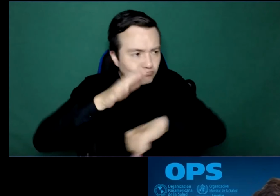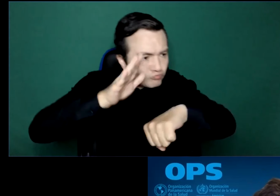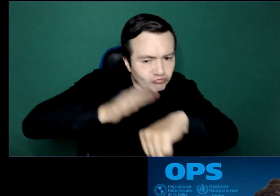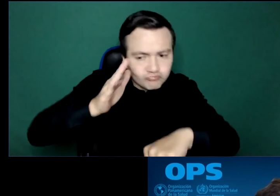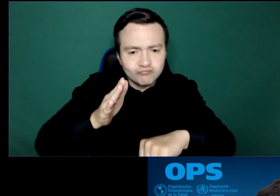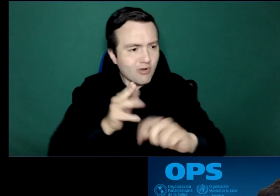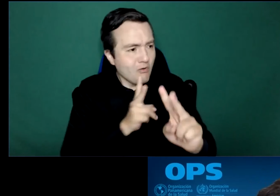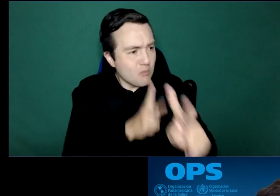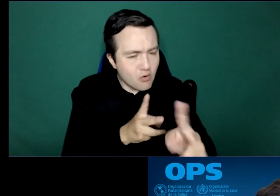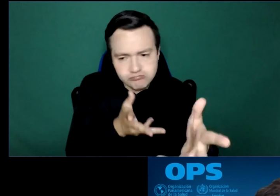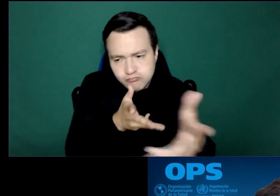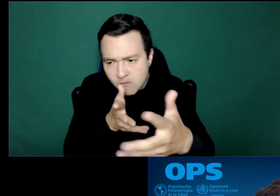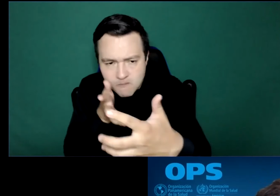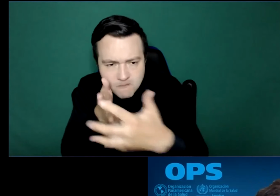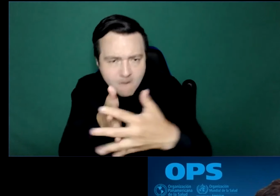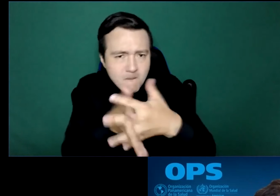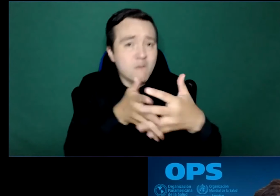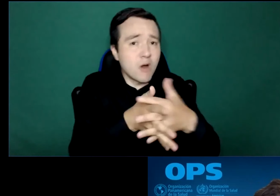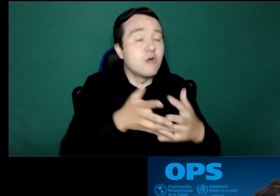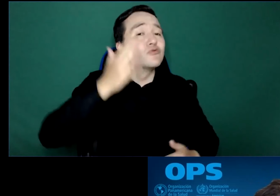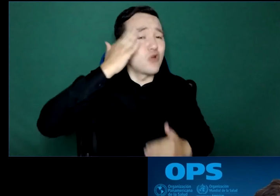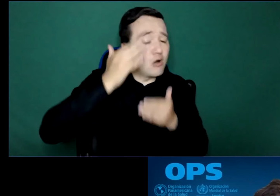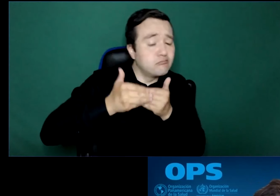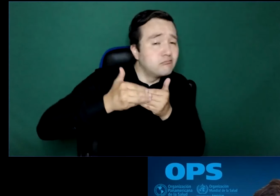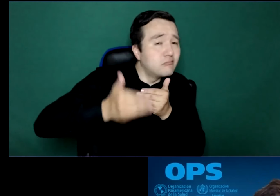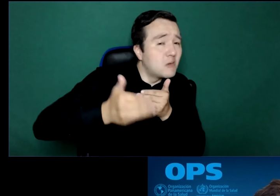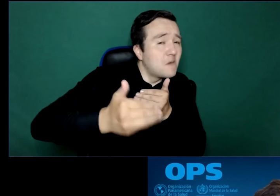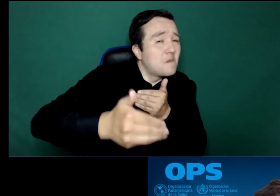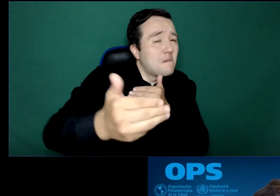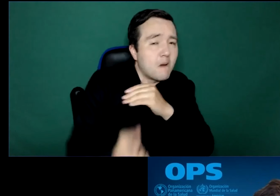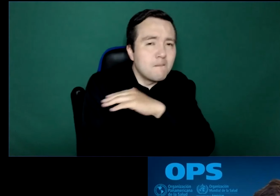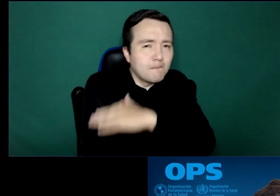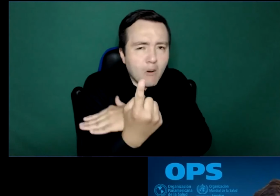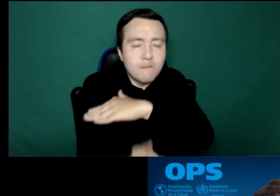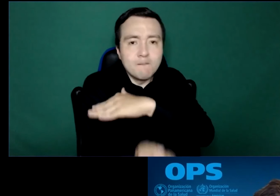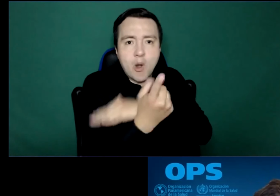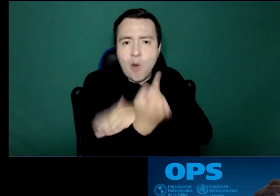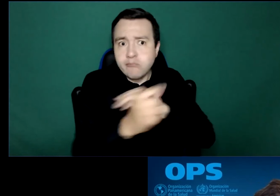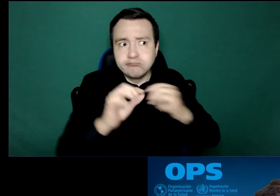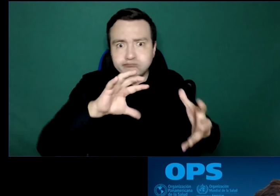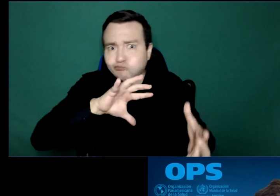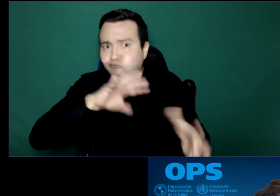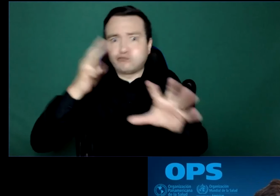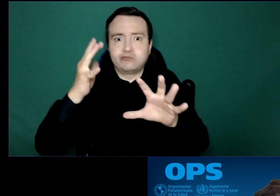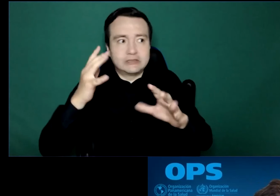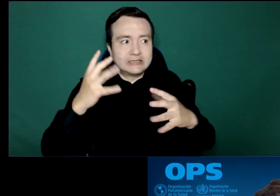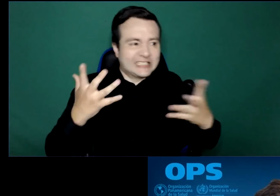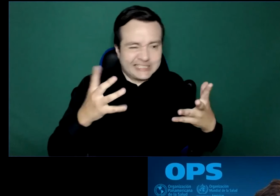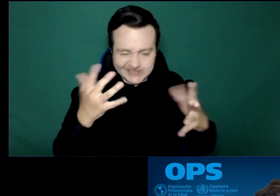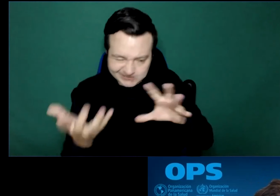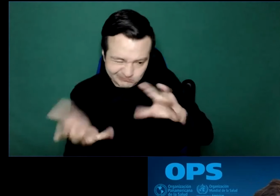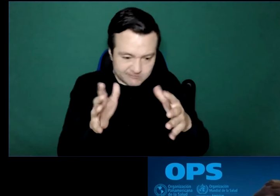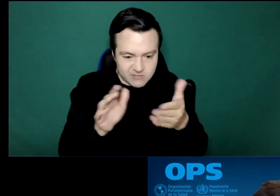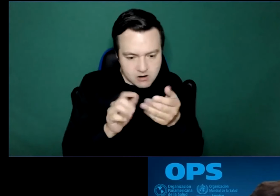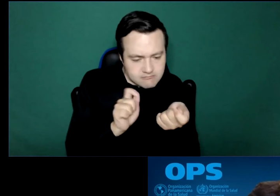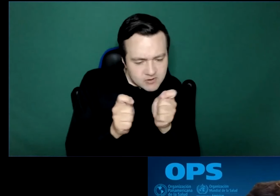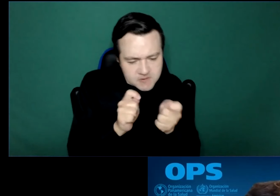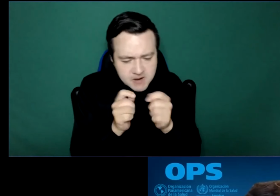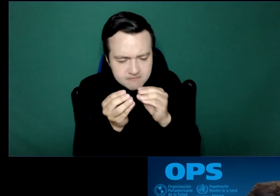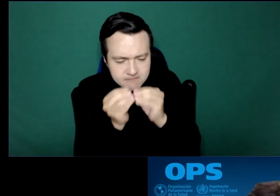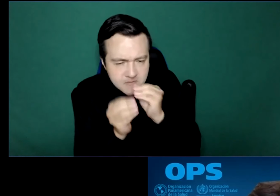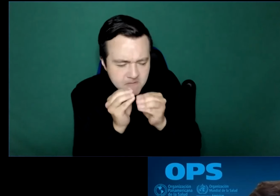and responses to health emergencies, which we'll sure face in the future. PAHO has assumed